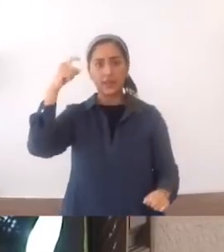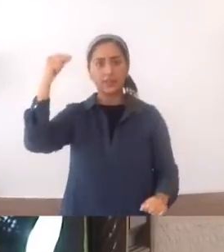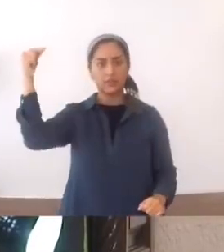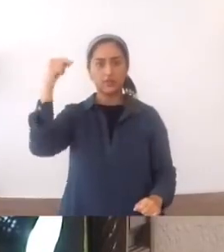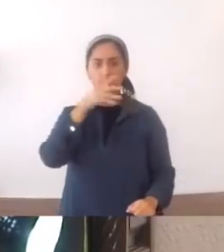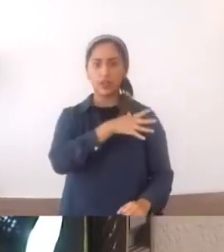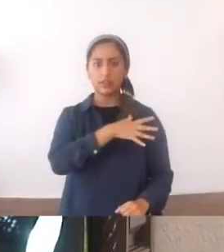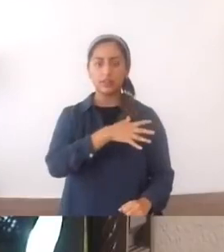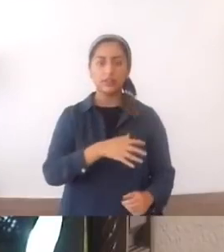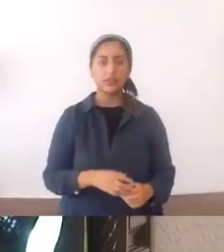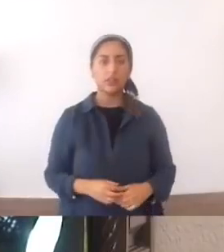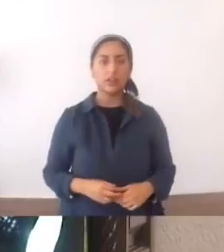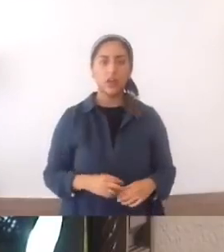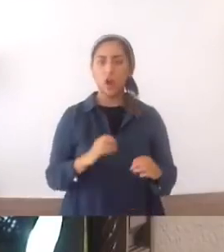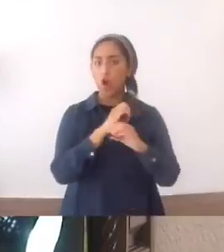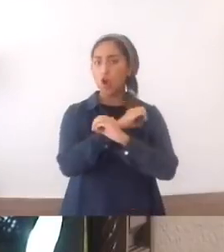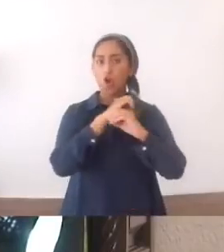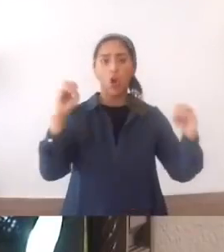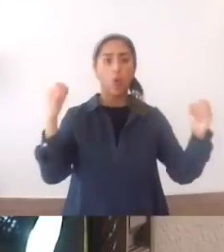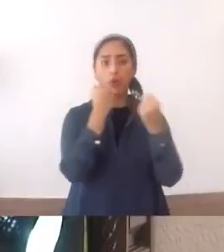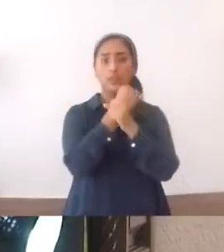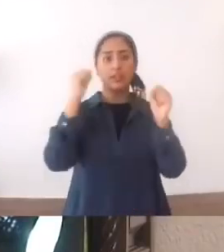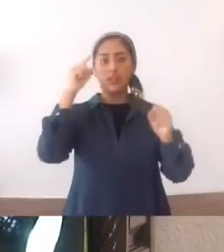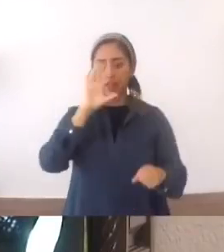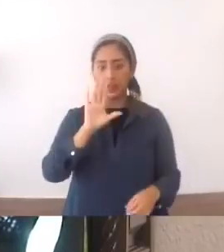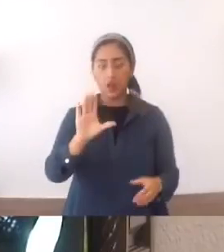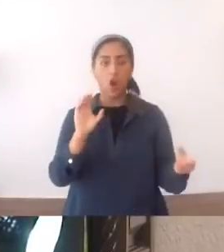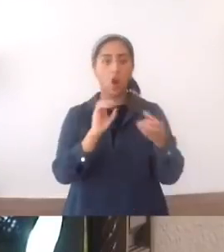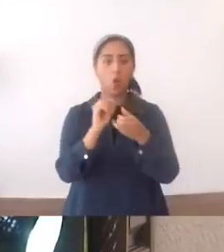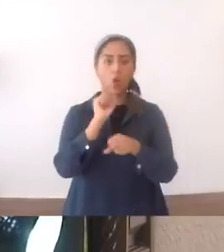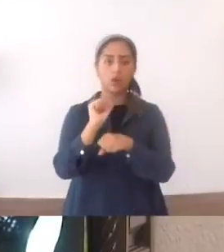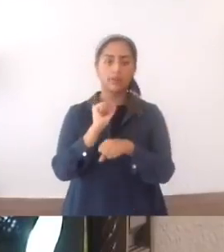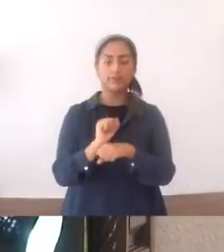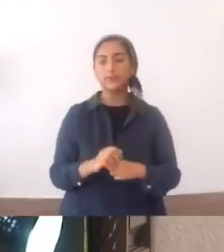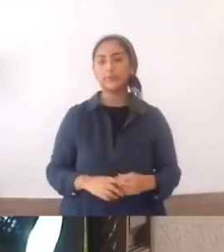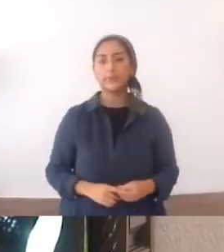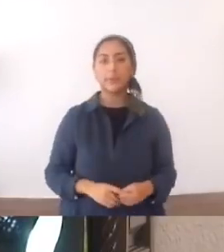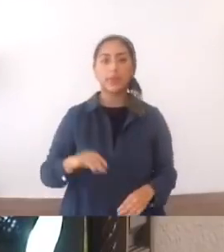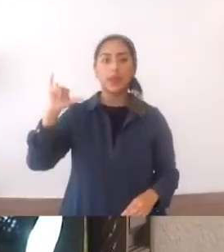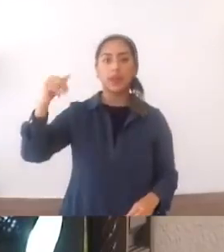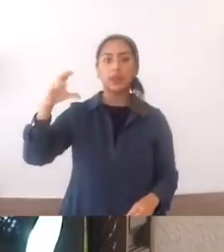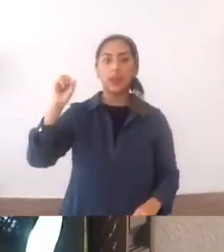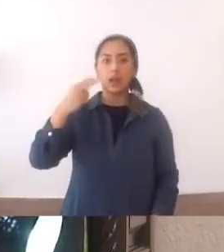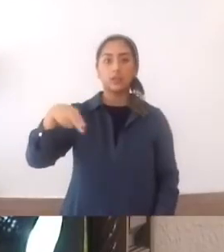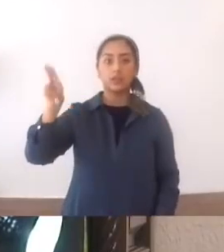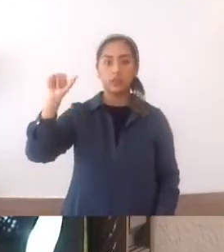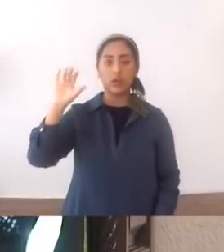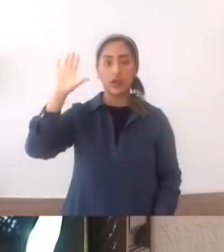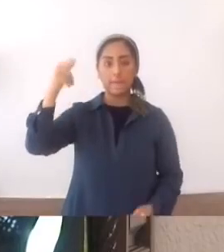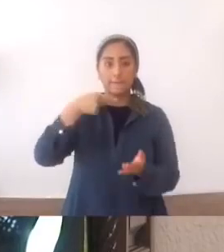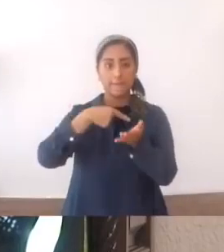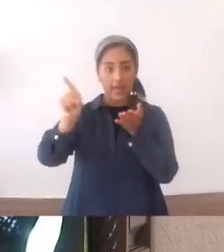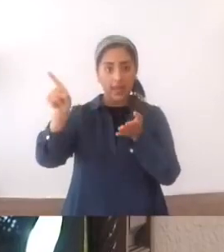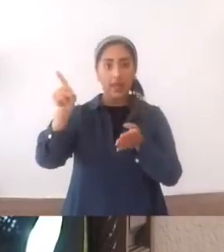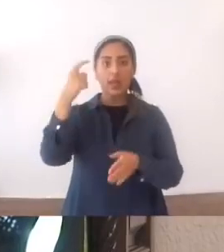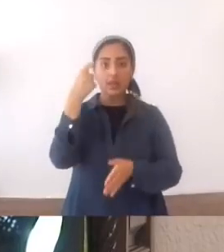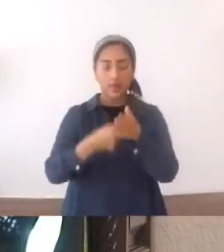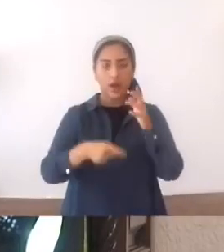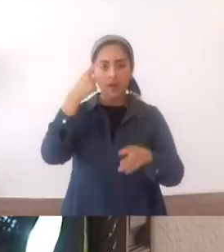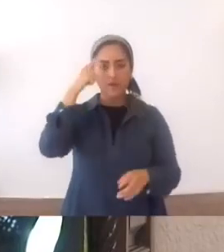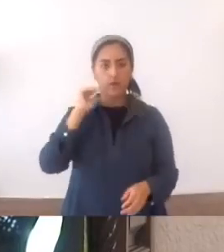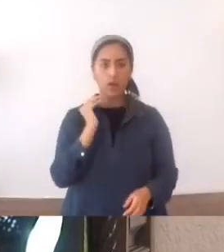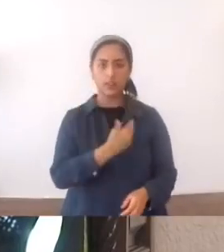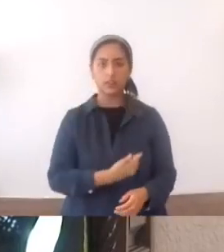fueron salvos por gracia. All of them, they were saved by Nadie se grace. salva por sus propias obras. No one can be saved because of their own works. Yahshua for pagó it. el precio